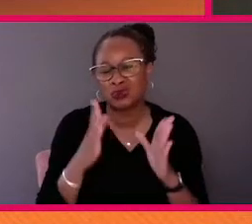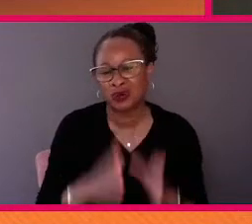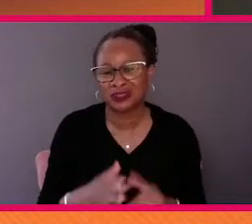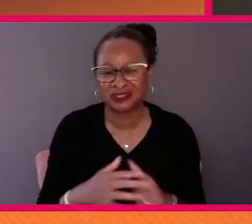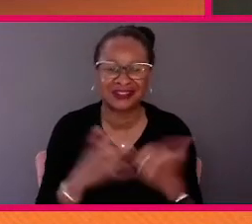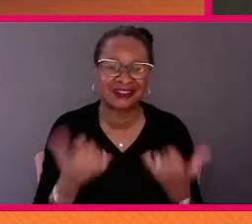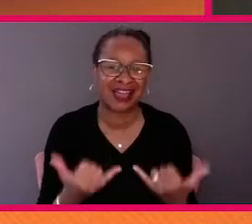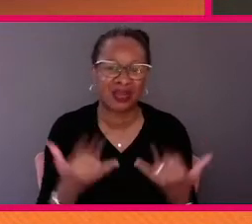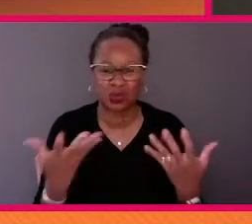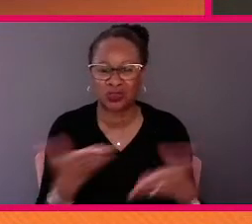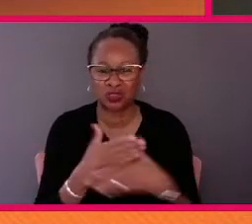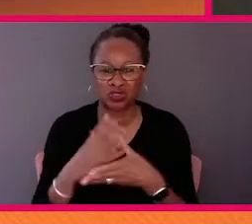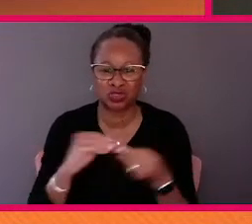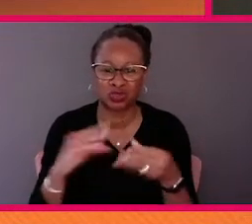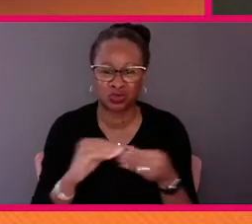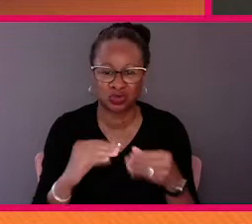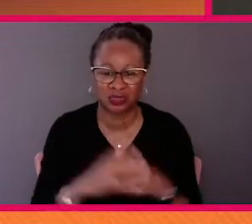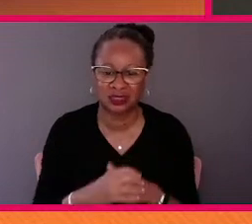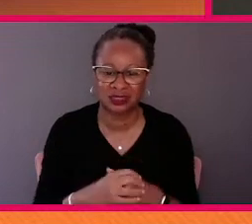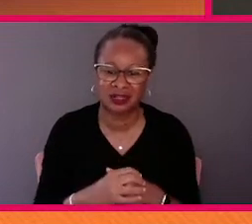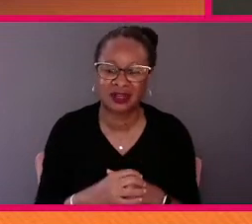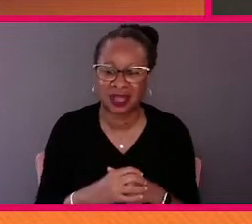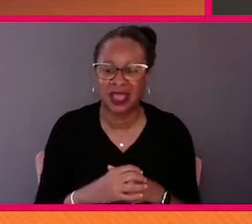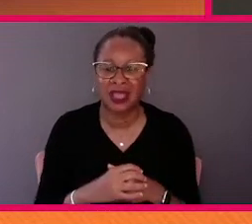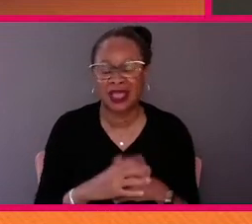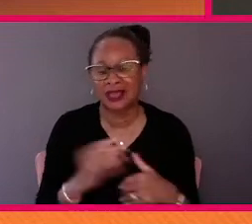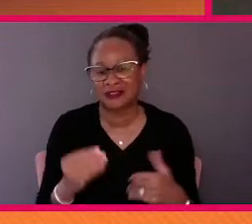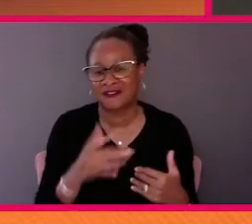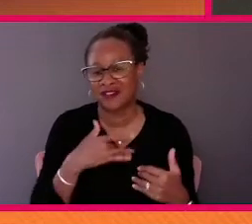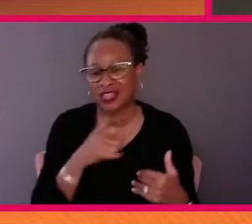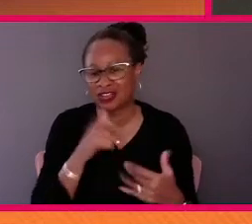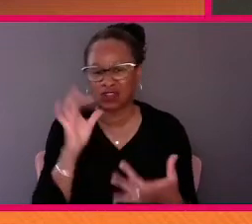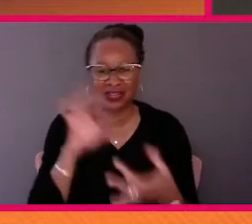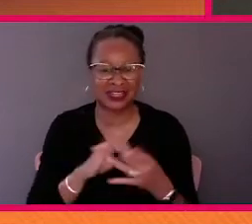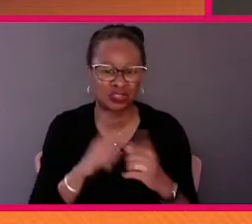tell these stories that you're not even familiar with.